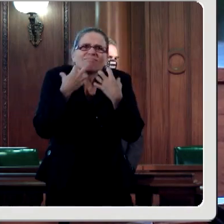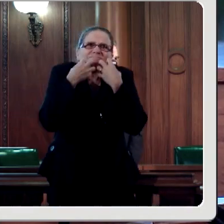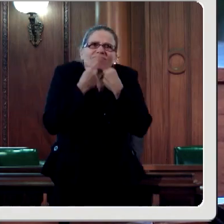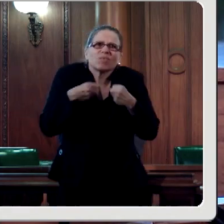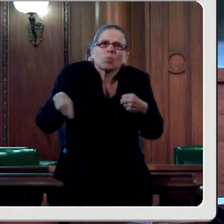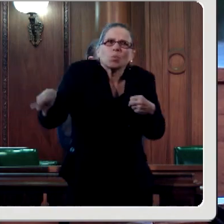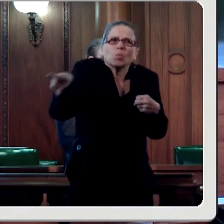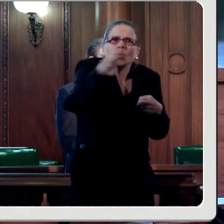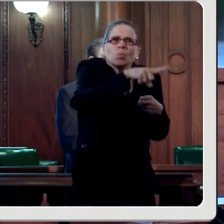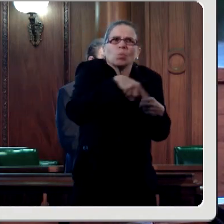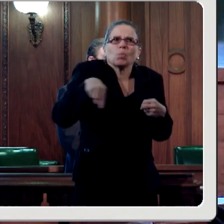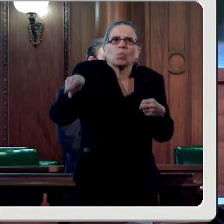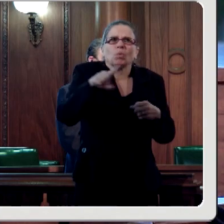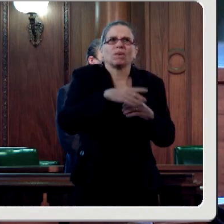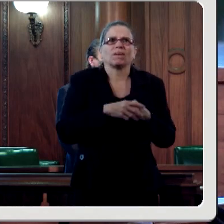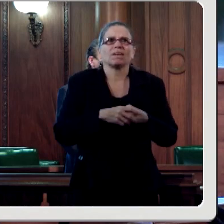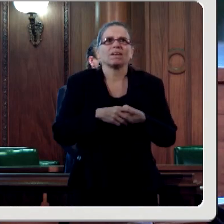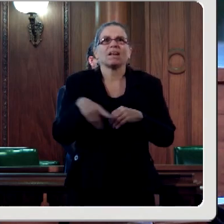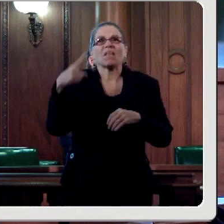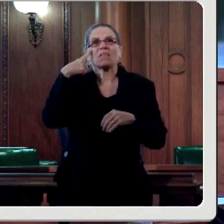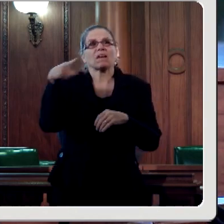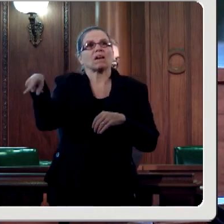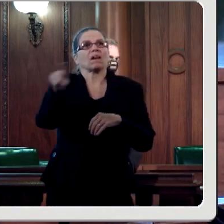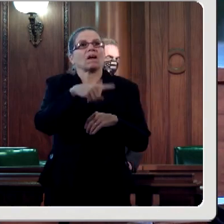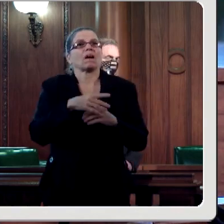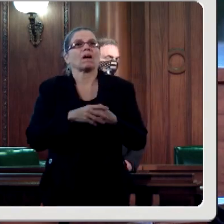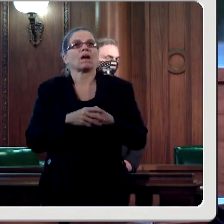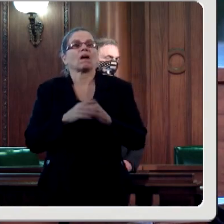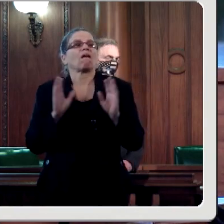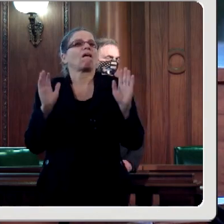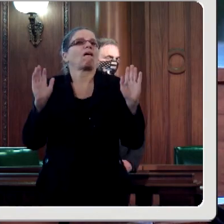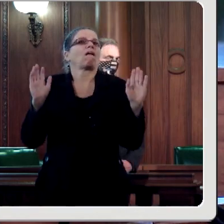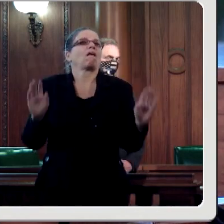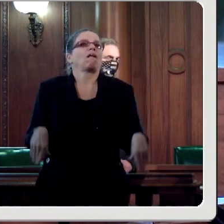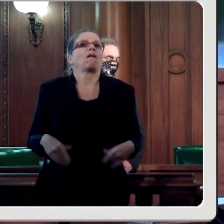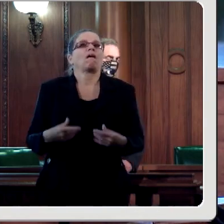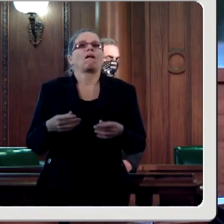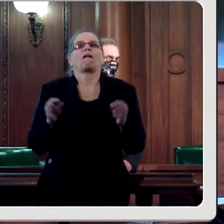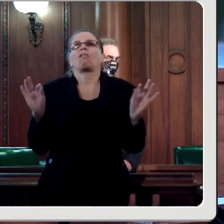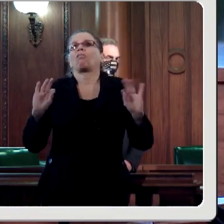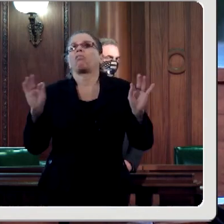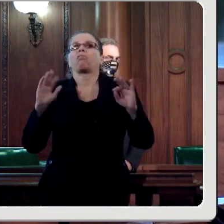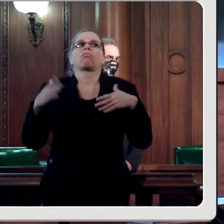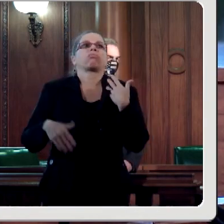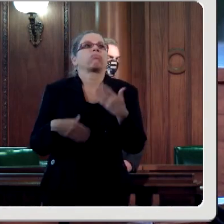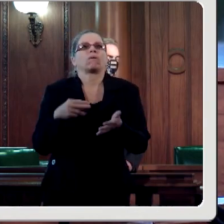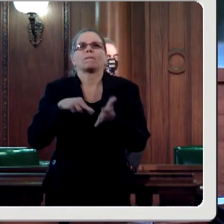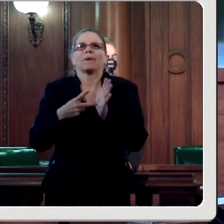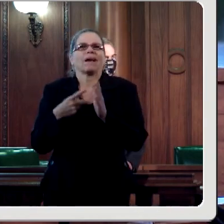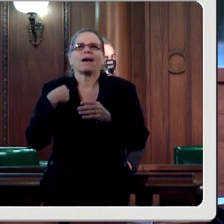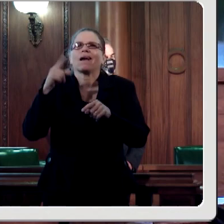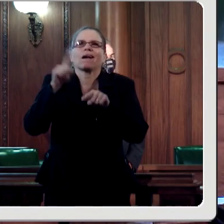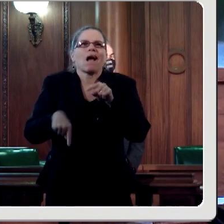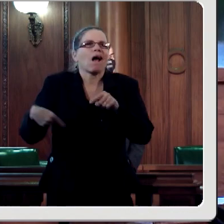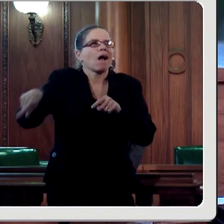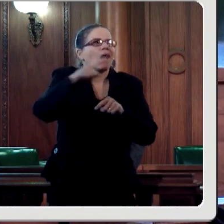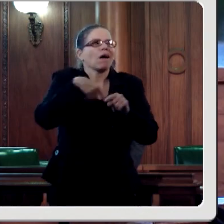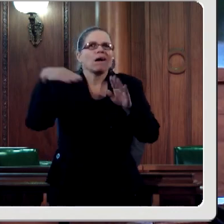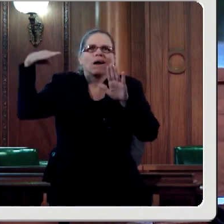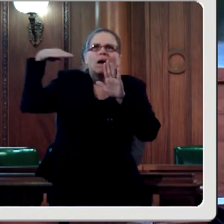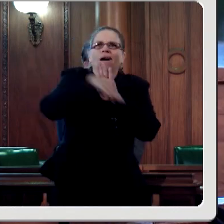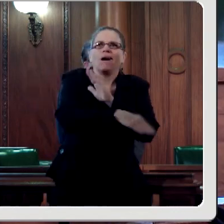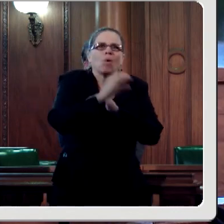virus seriously, none of us will return to the society that we want to live in